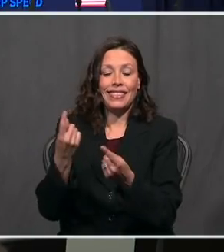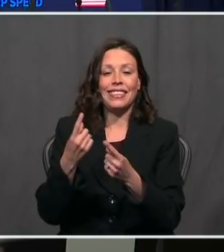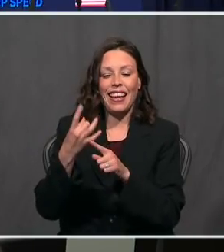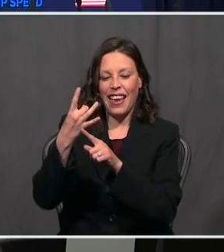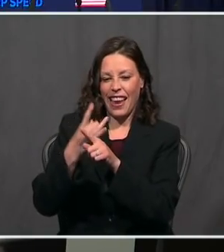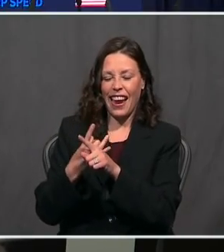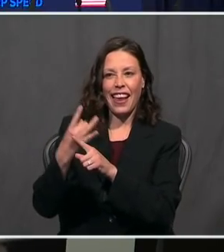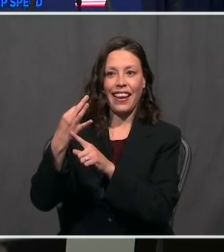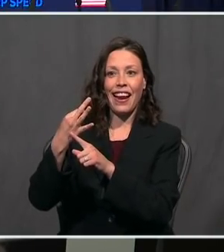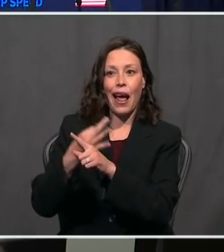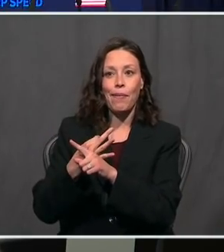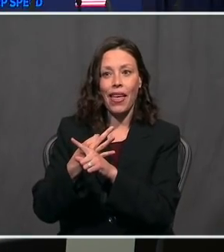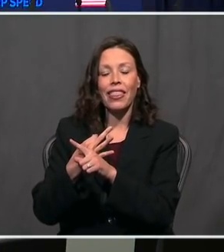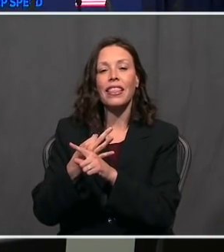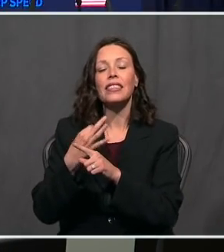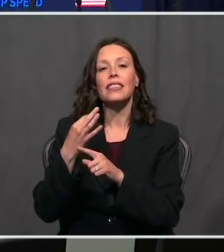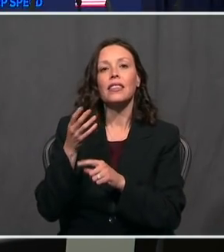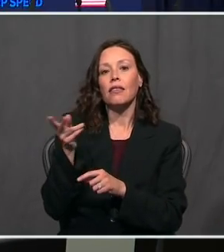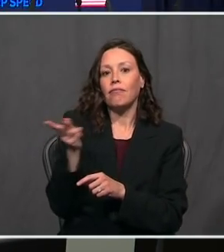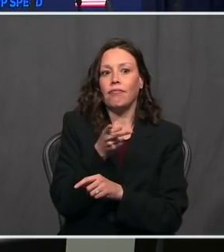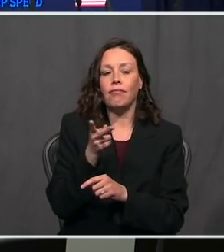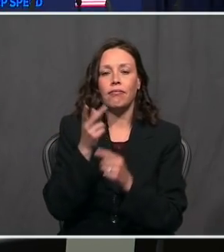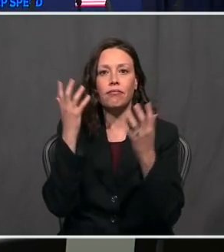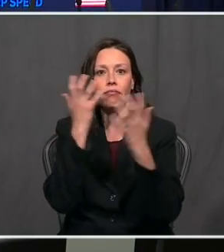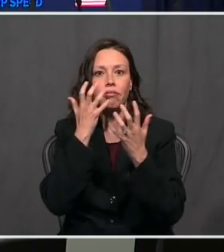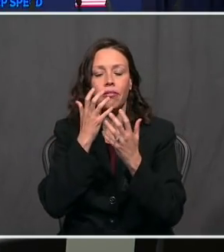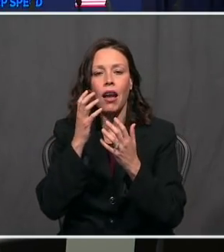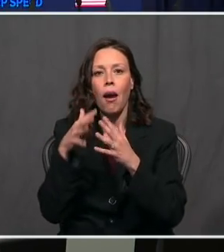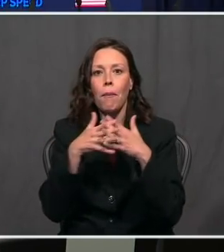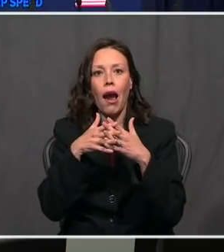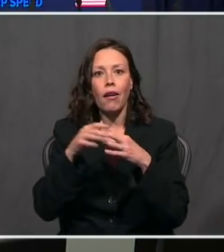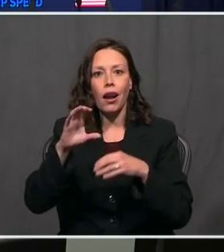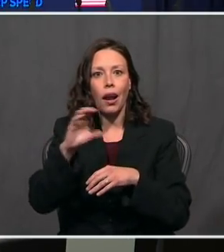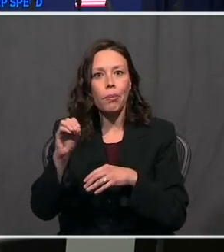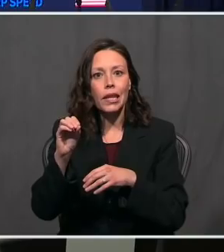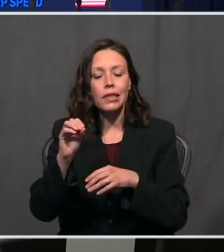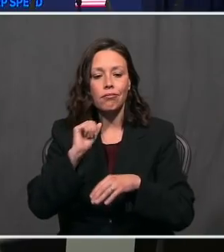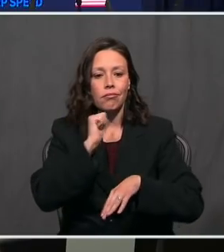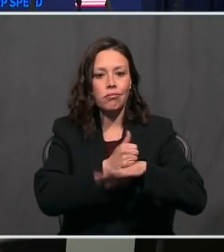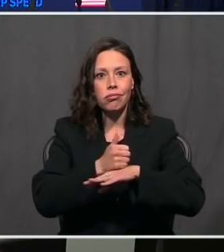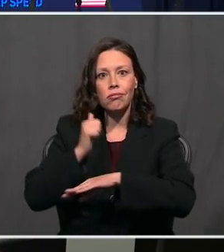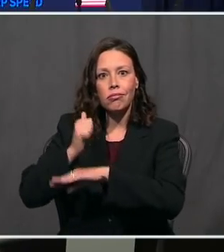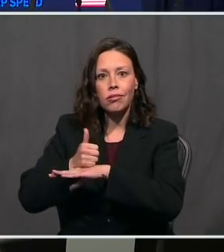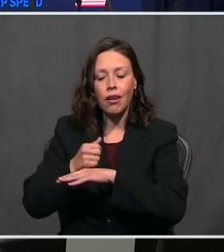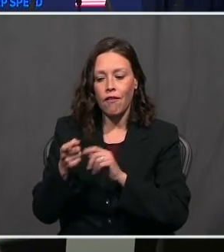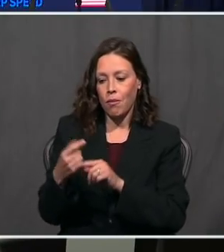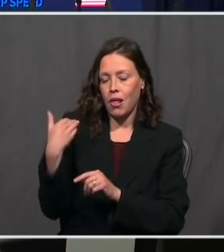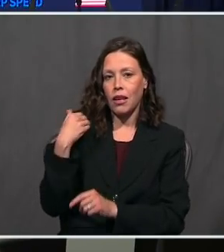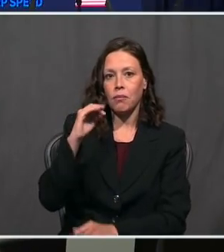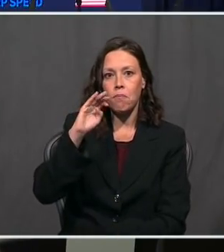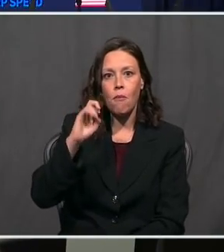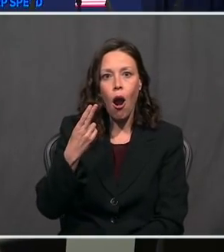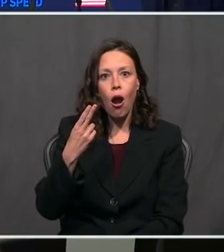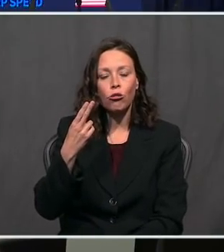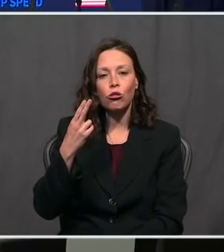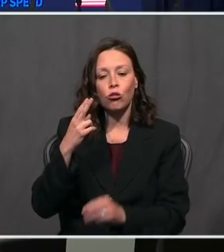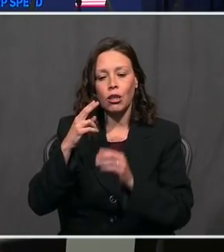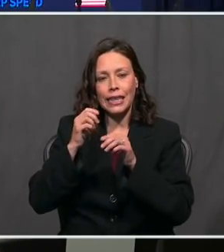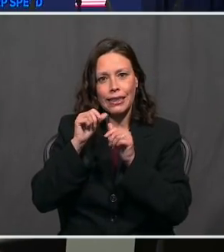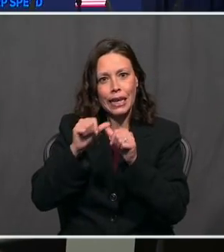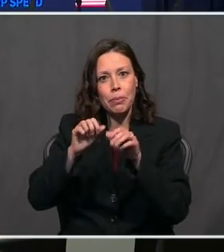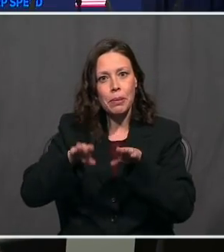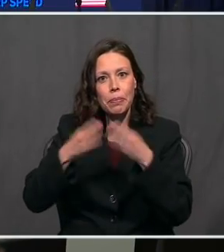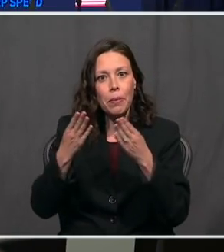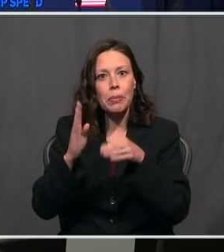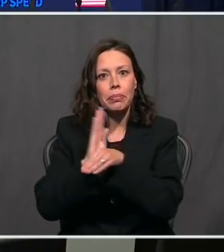8 or 9 months, and you guys have been two incredible American companies, everything from in March and April, just keeping your stores open so that places people